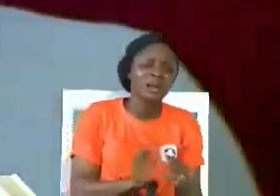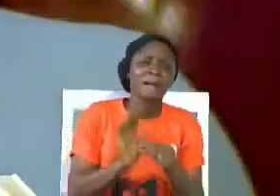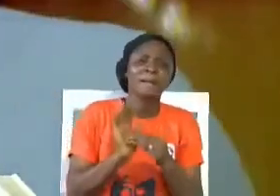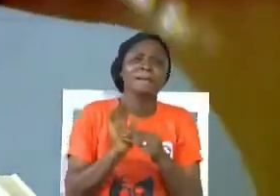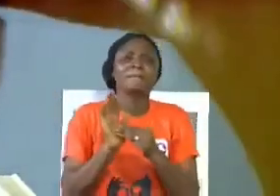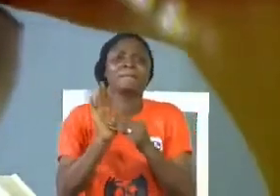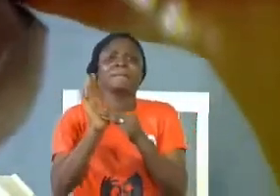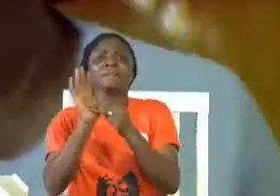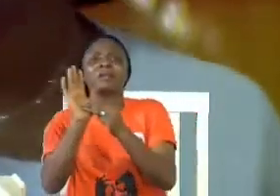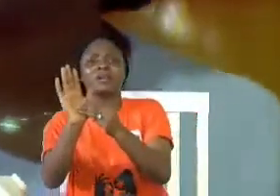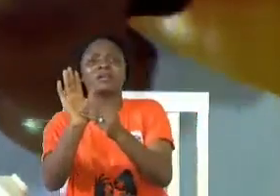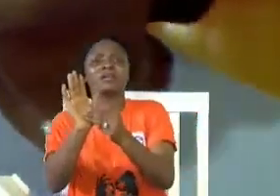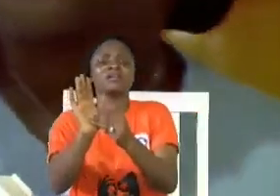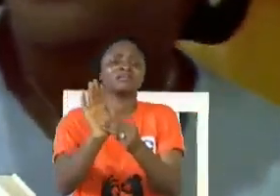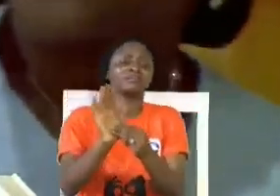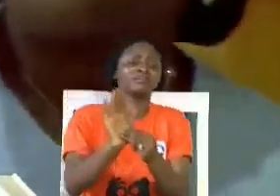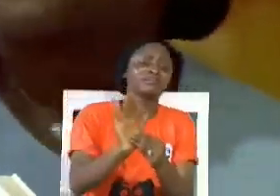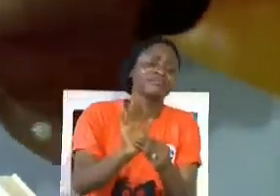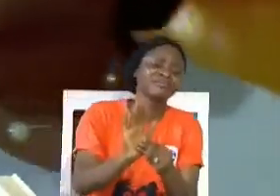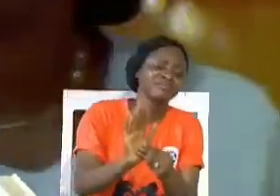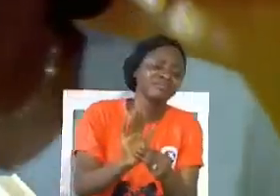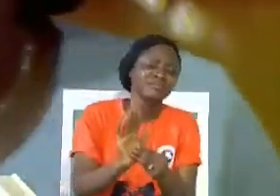Magnify,